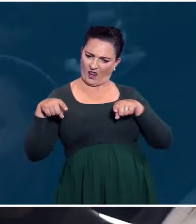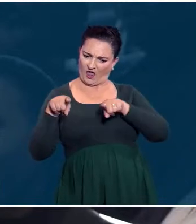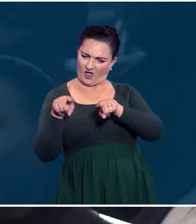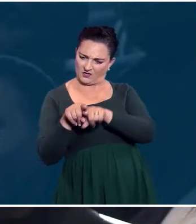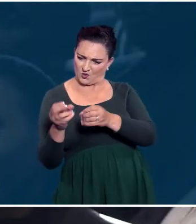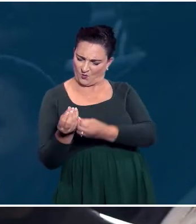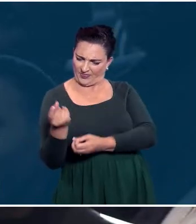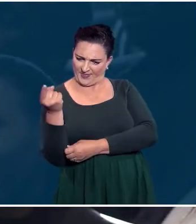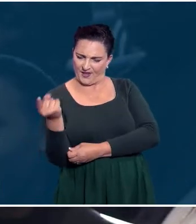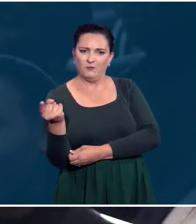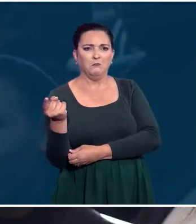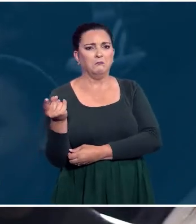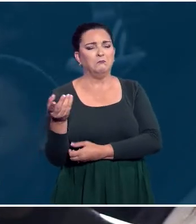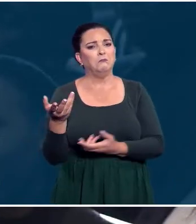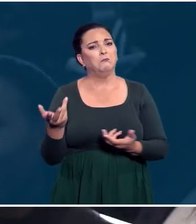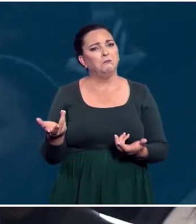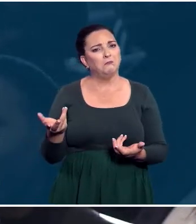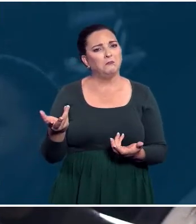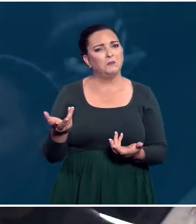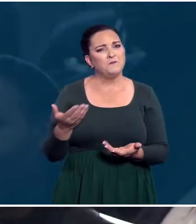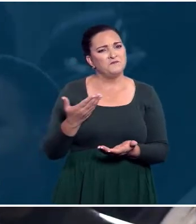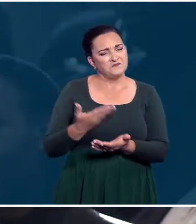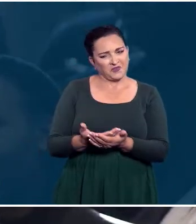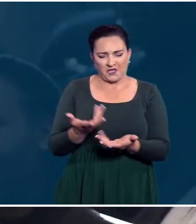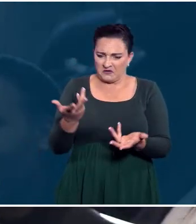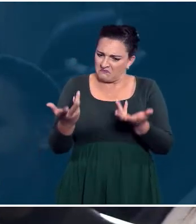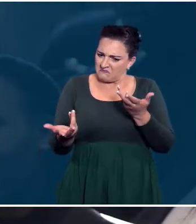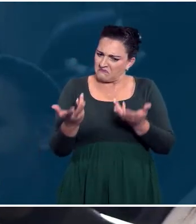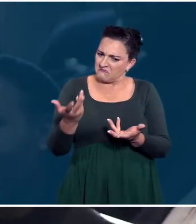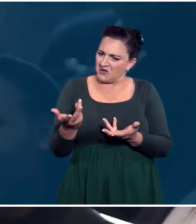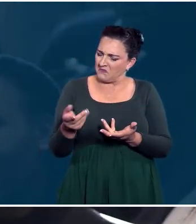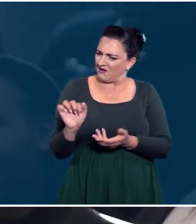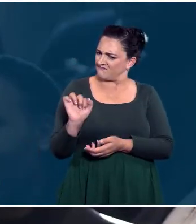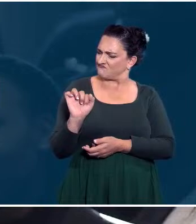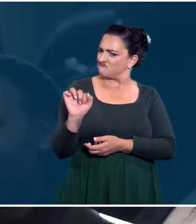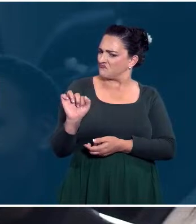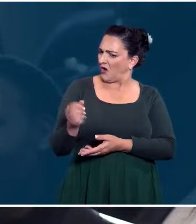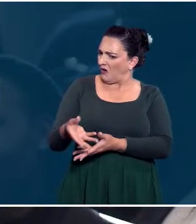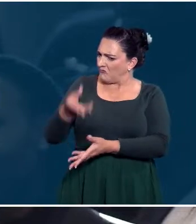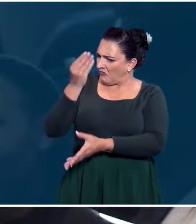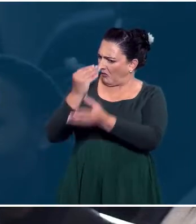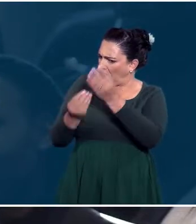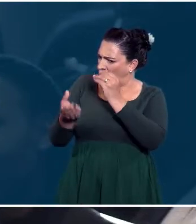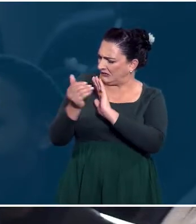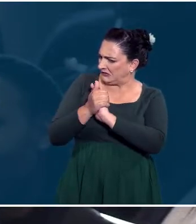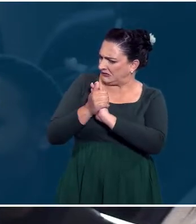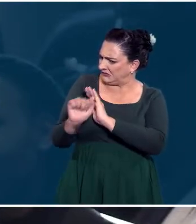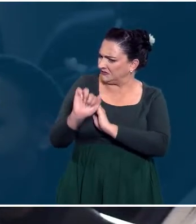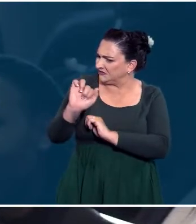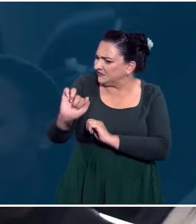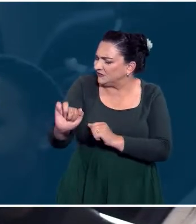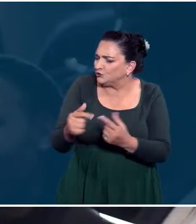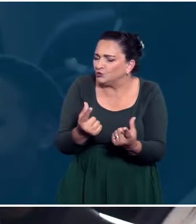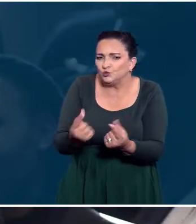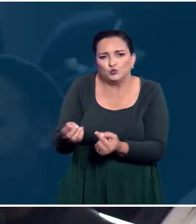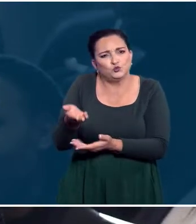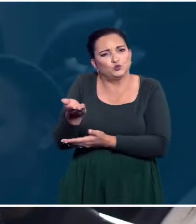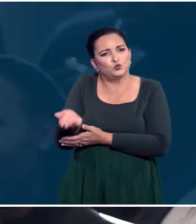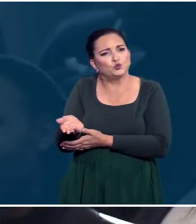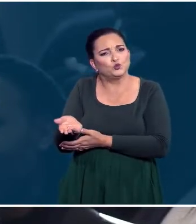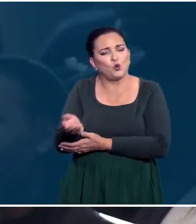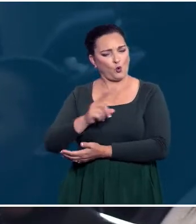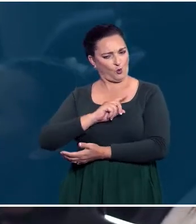adopt any skills or any decision making that they make in order for them to make